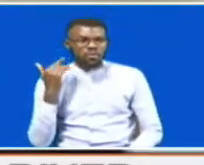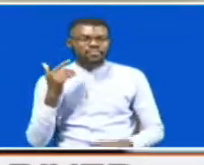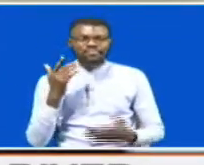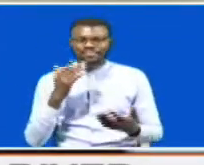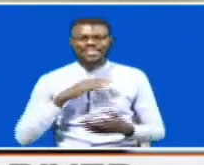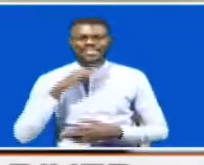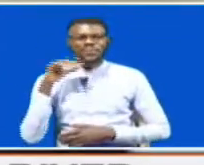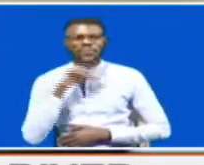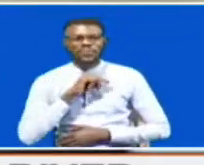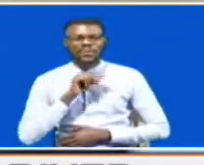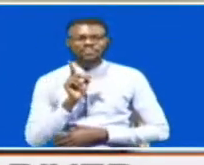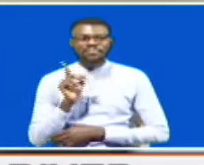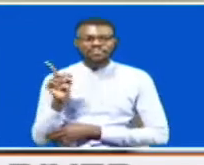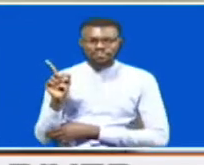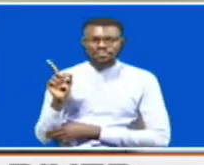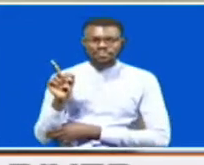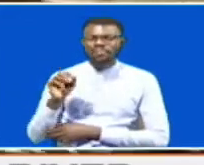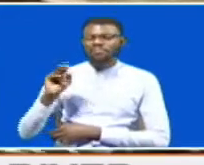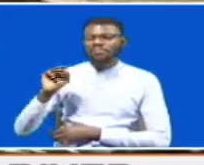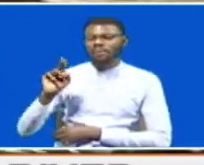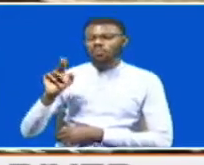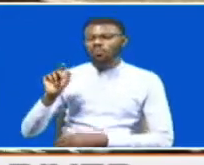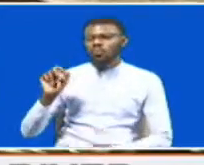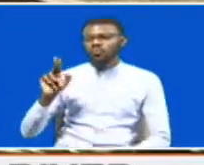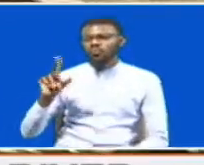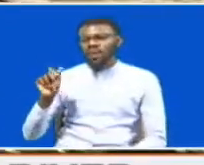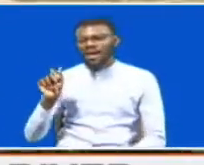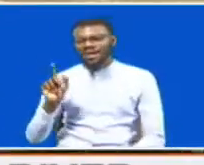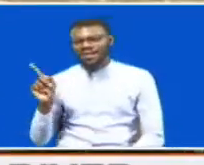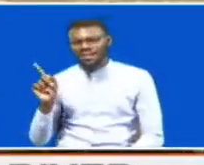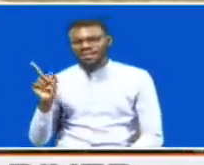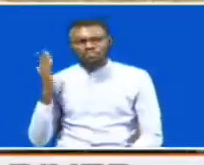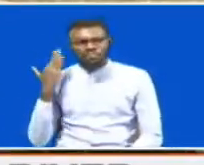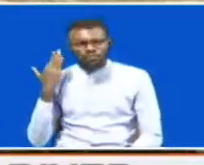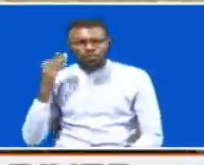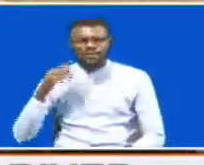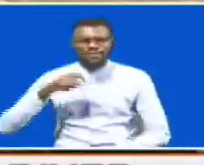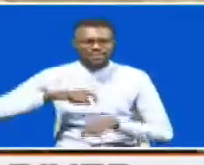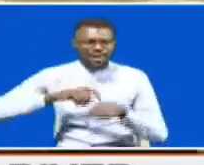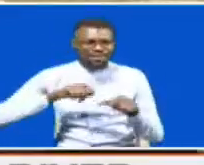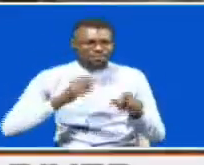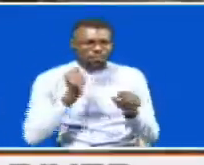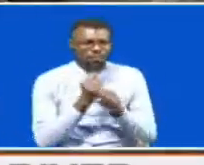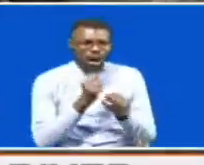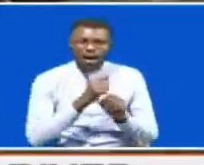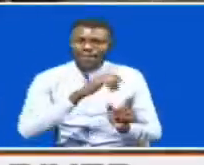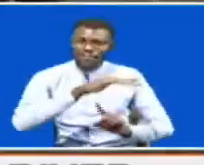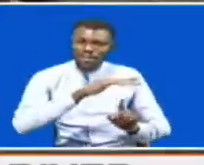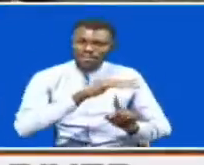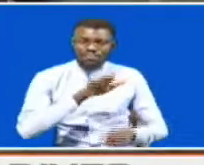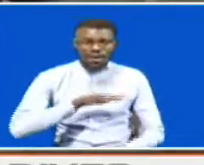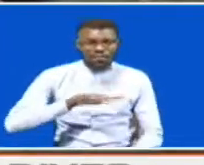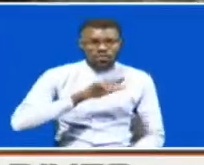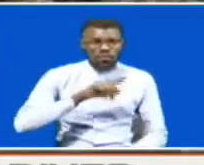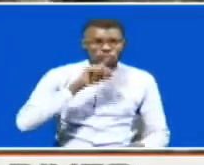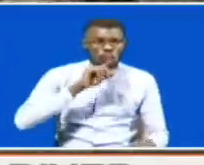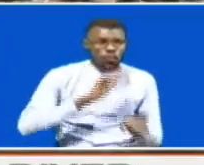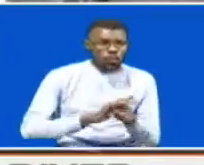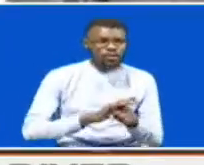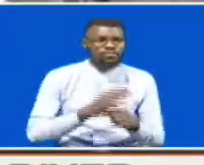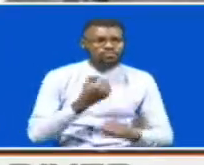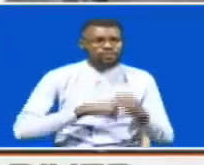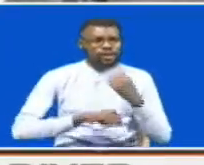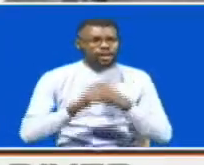the late Mutula Kilonzo. During his tenure as Environment Minister, Kilonzo promised to swim in this